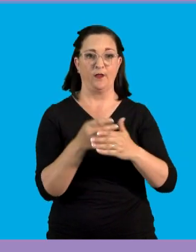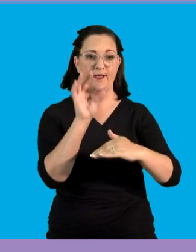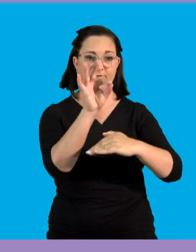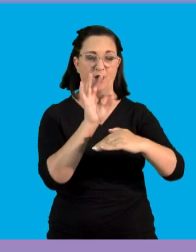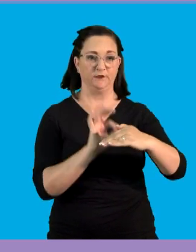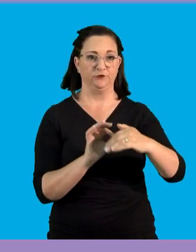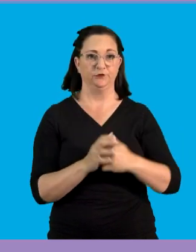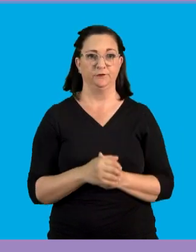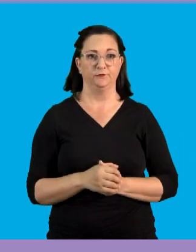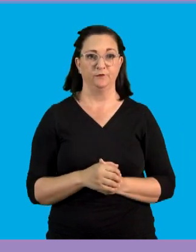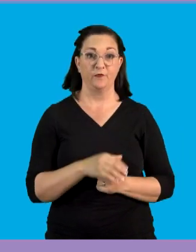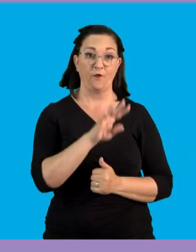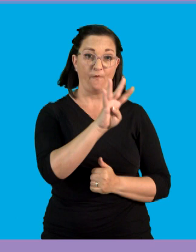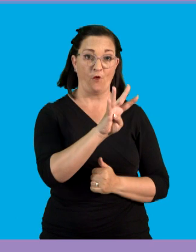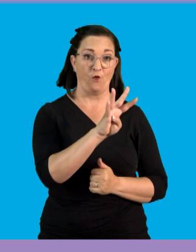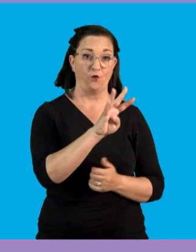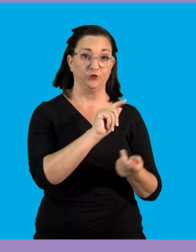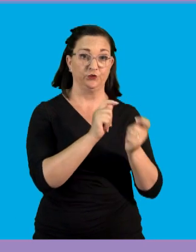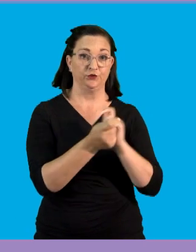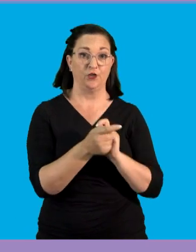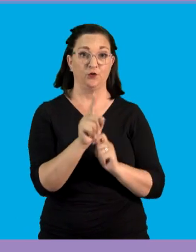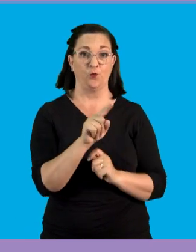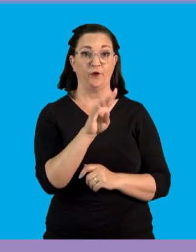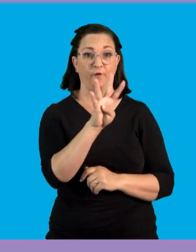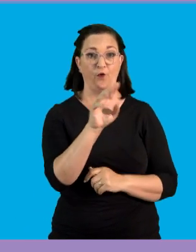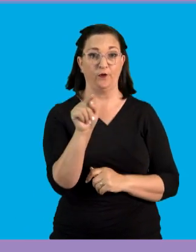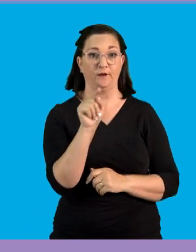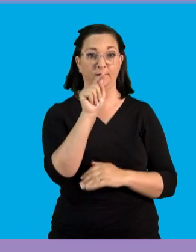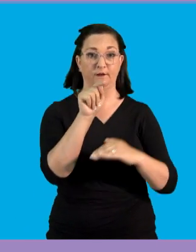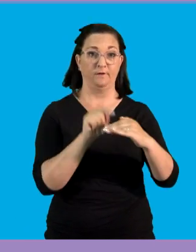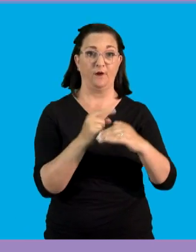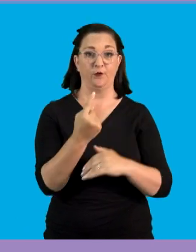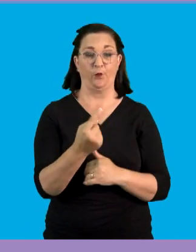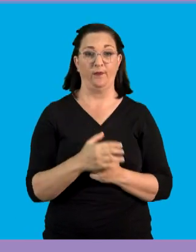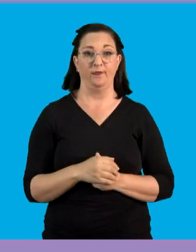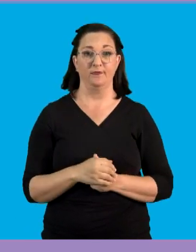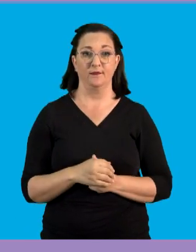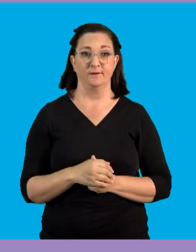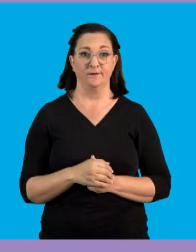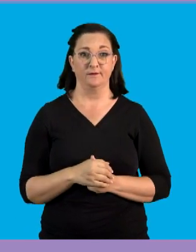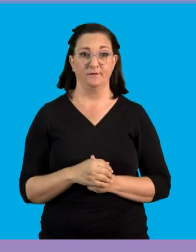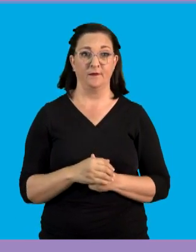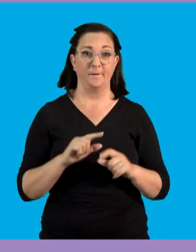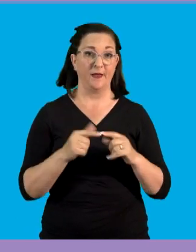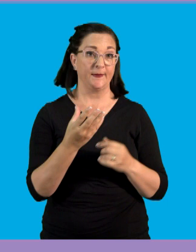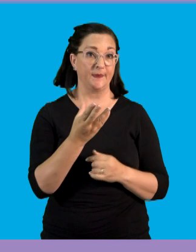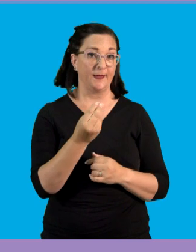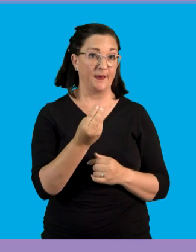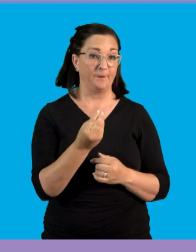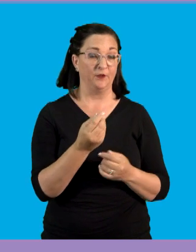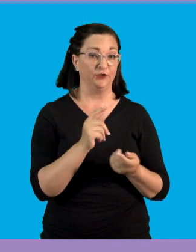So for example, 4 will become 4 divided by 1. The value of the whole number does